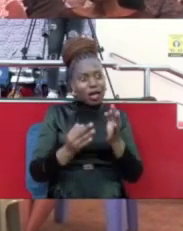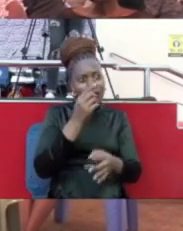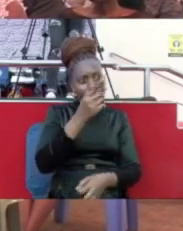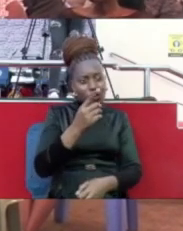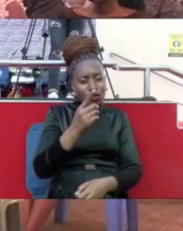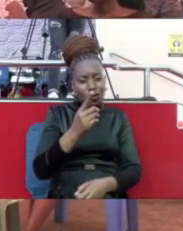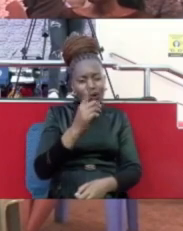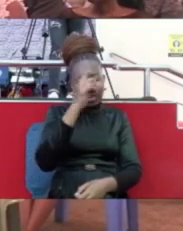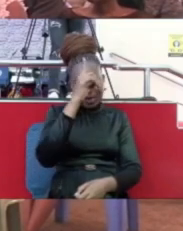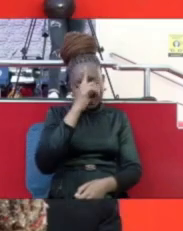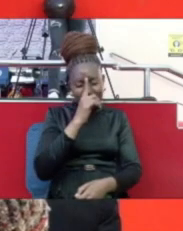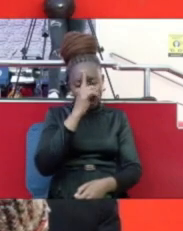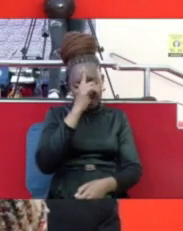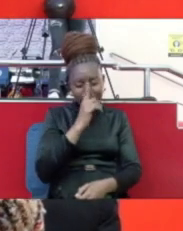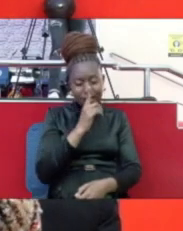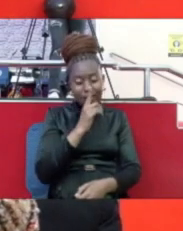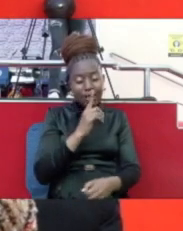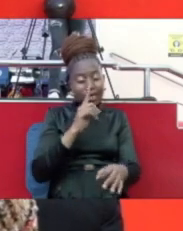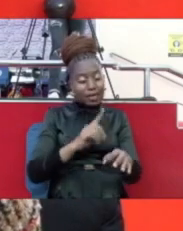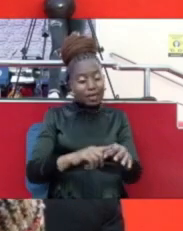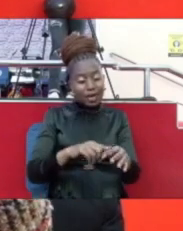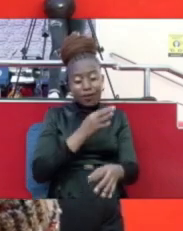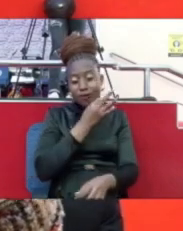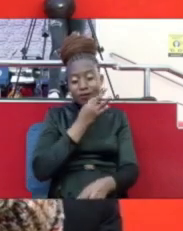this time of fasting begins, is it now?